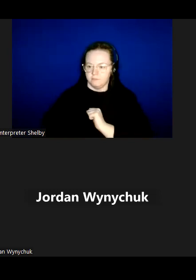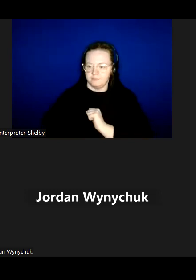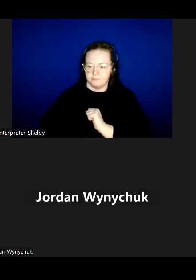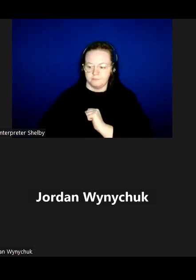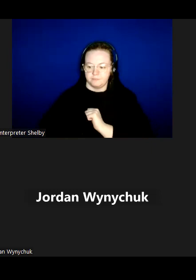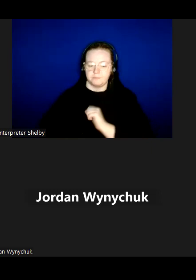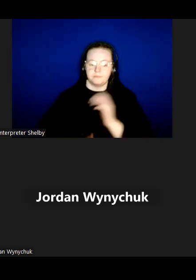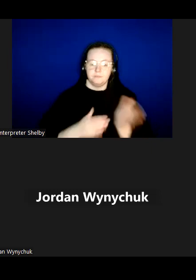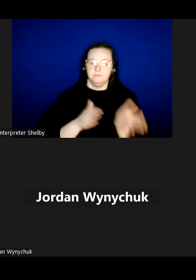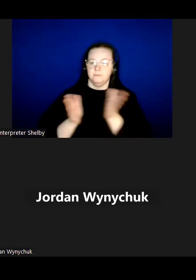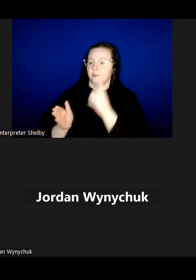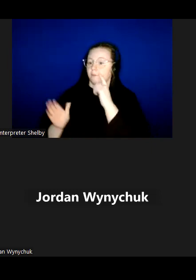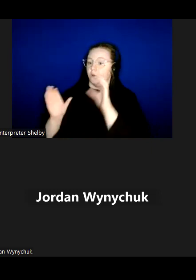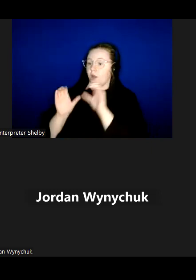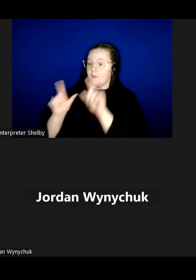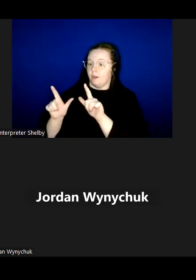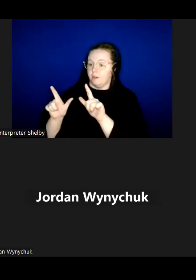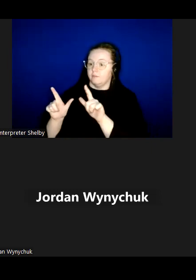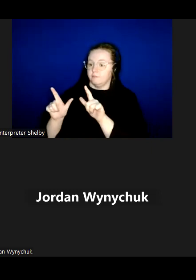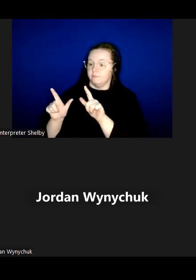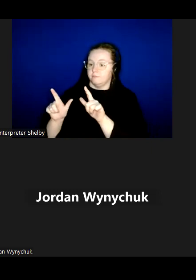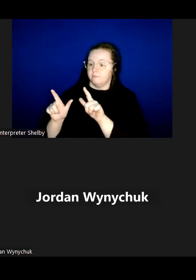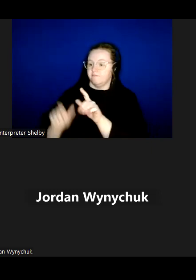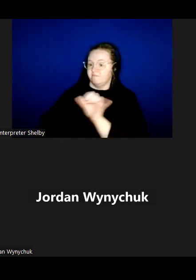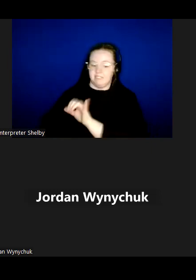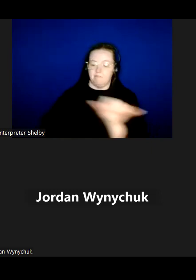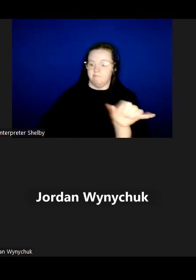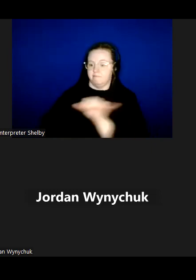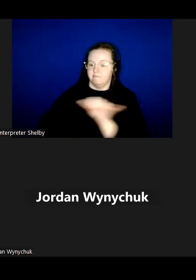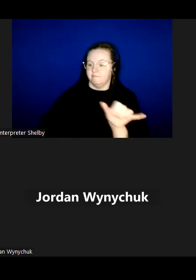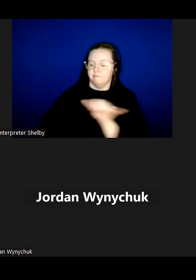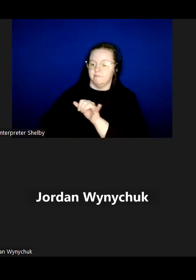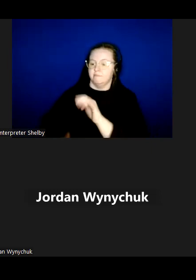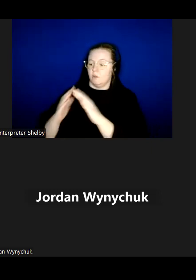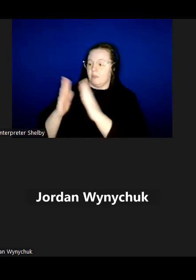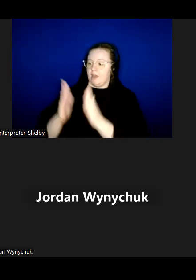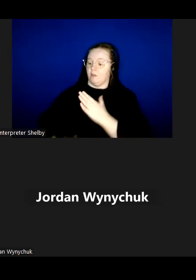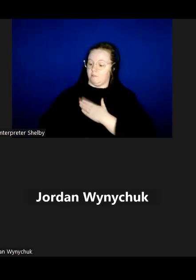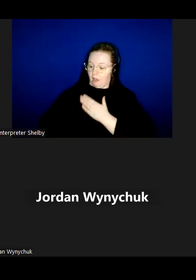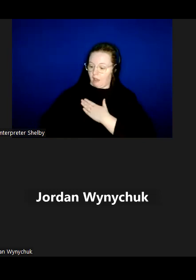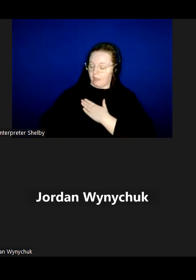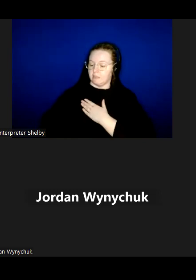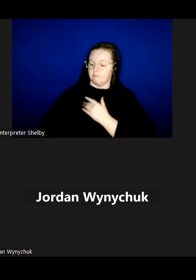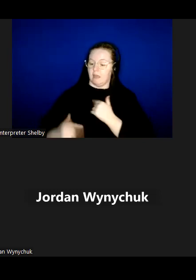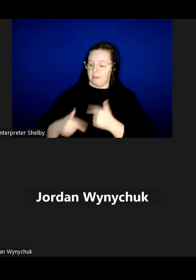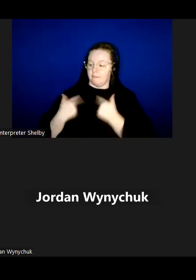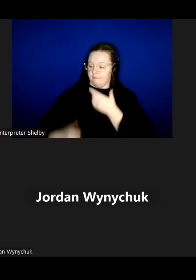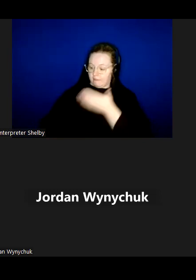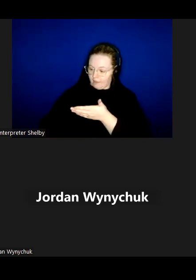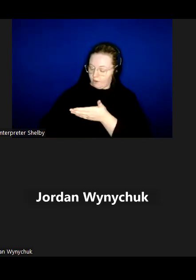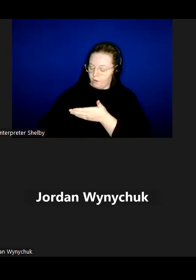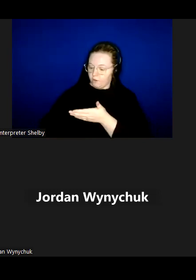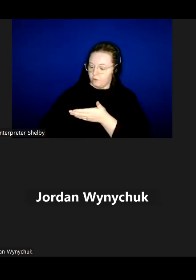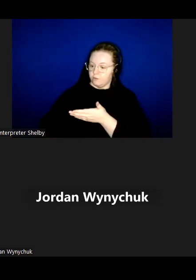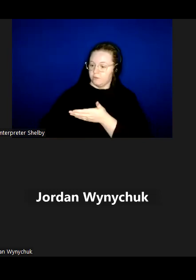In common law, same thing. So house is mine. I live in it.